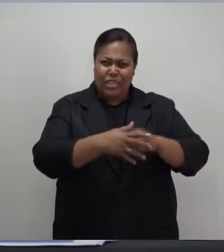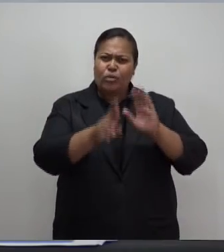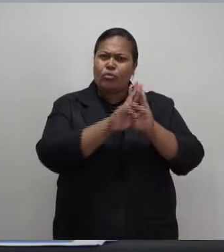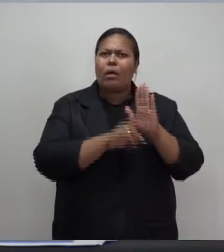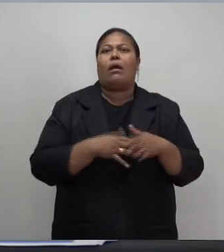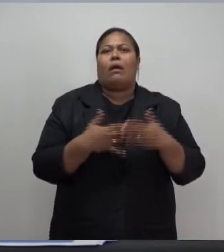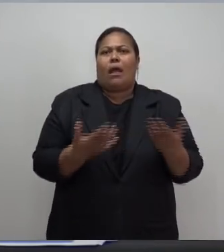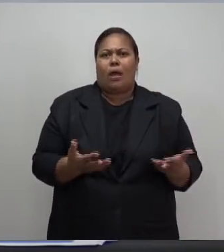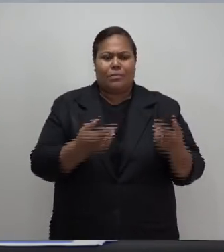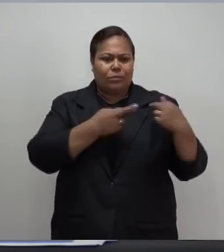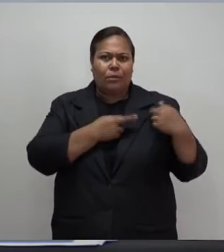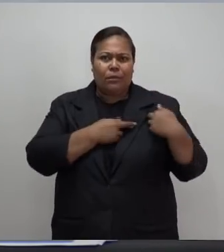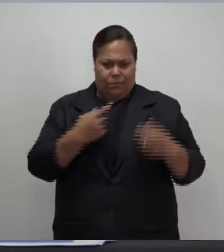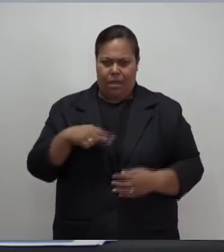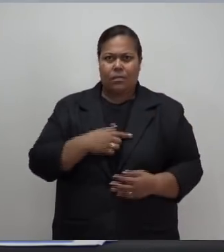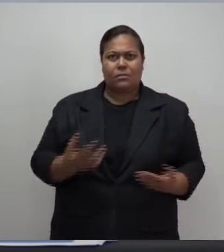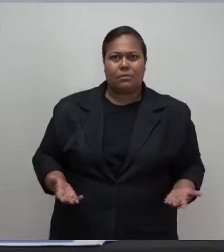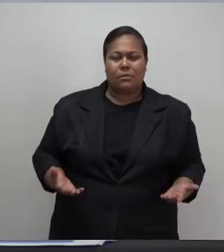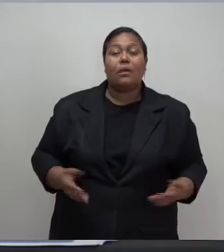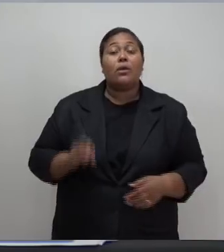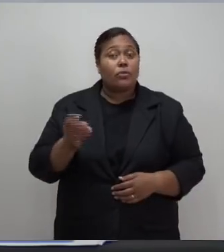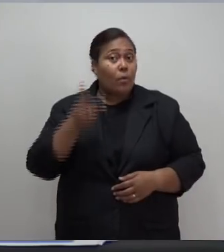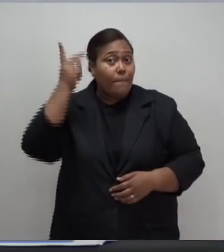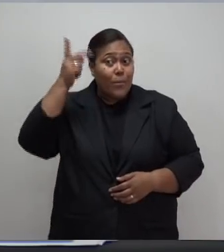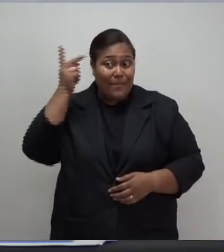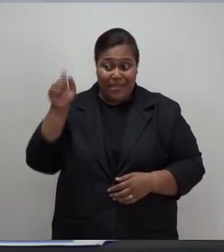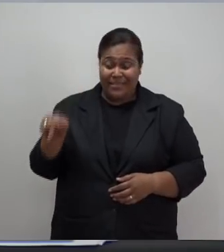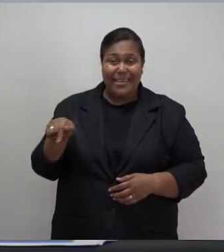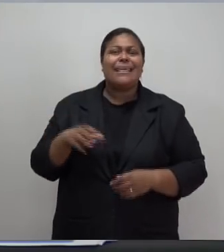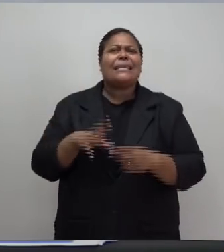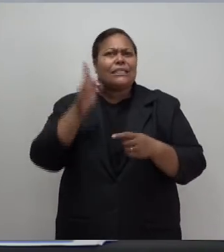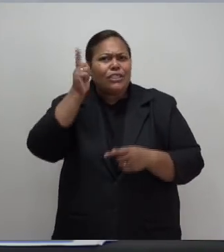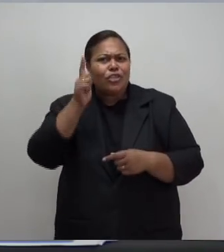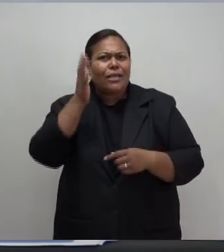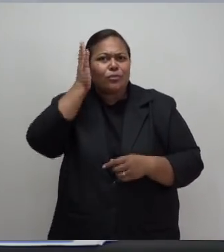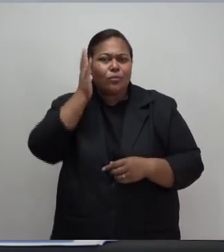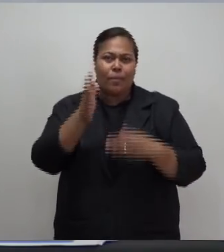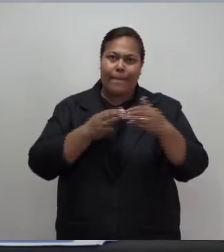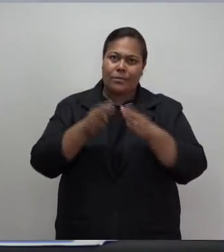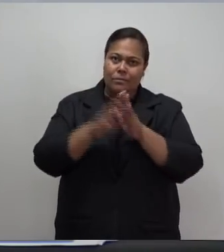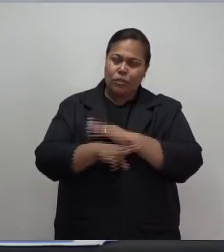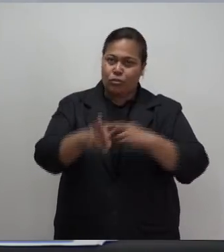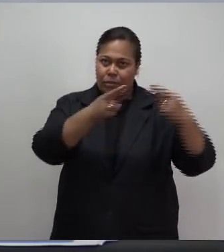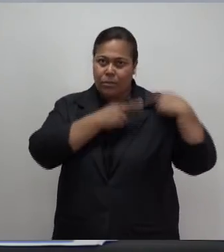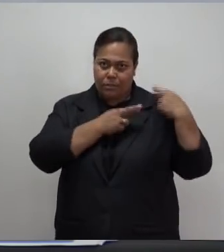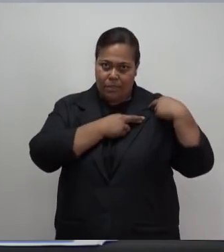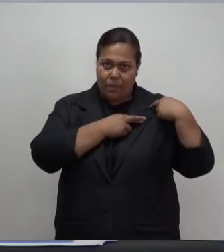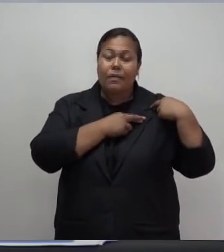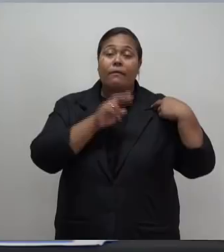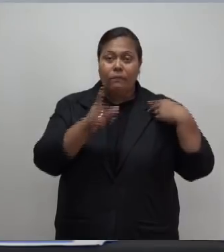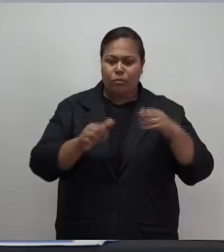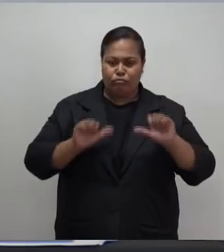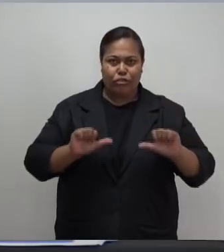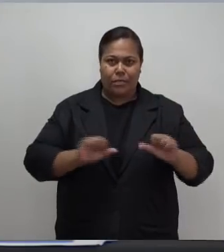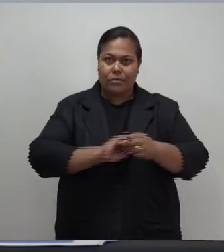a very responsible manner, and principals, teachers, and school managements will be responsible for COVID-proofing their